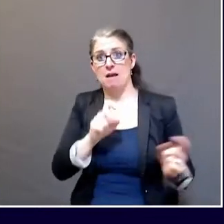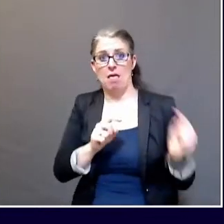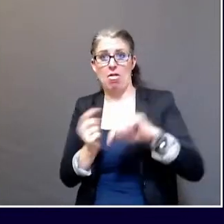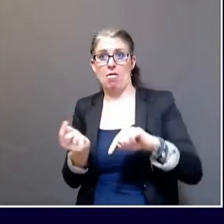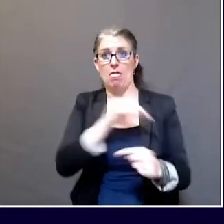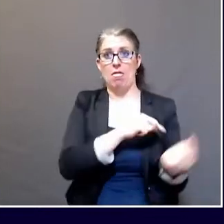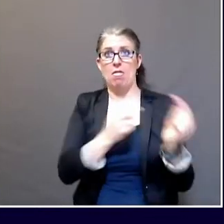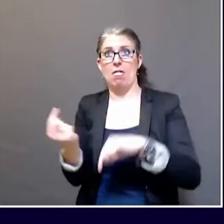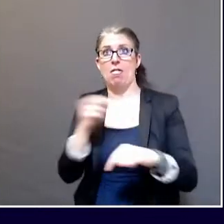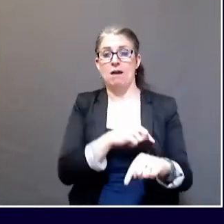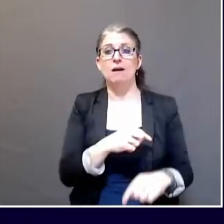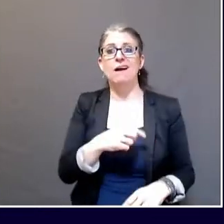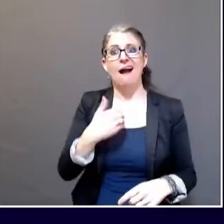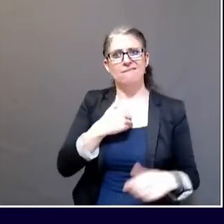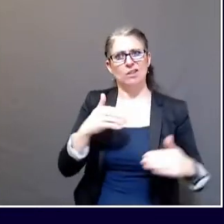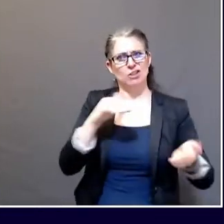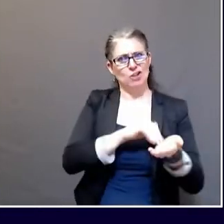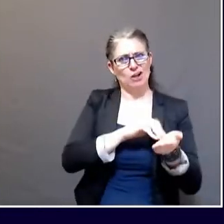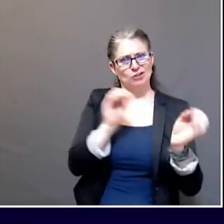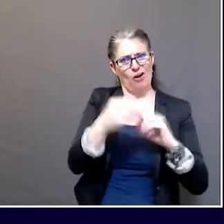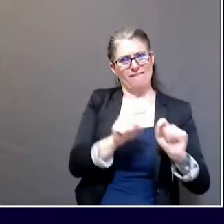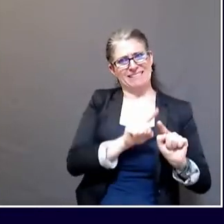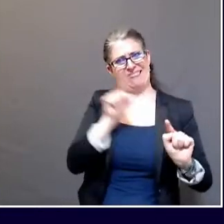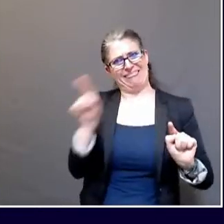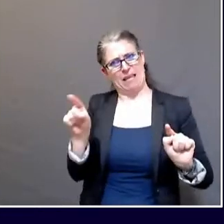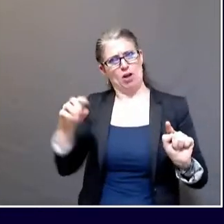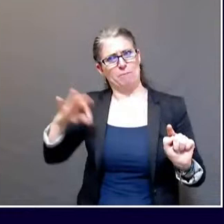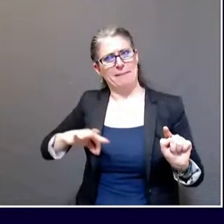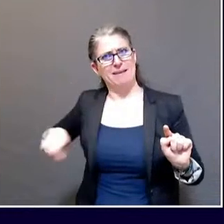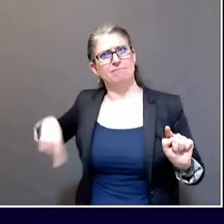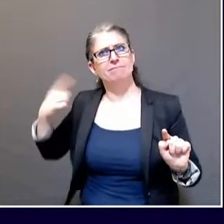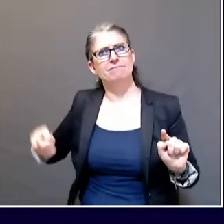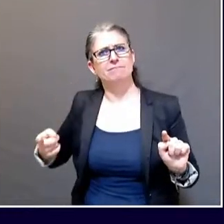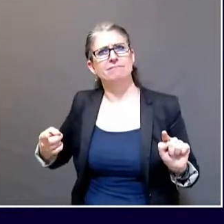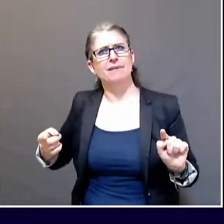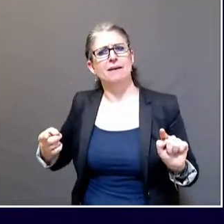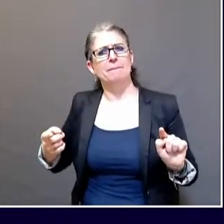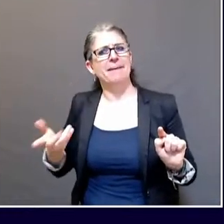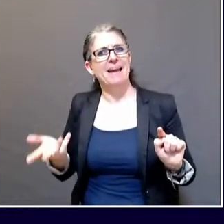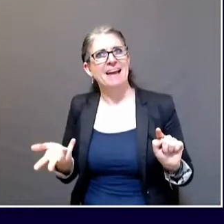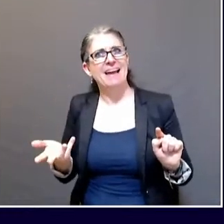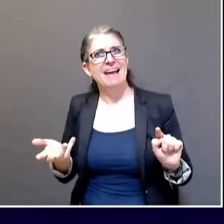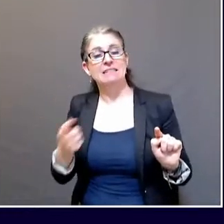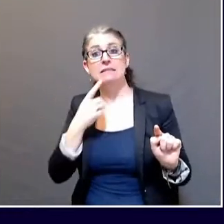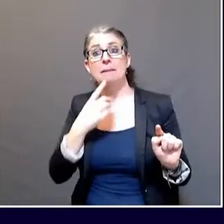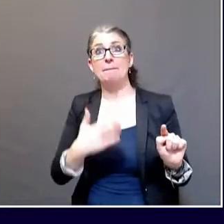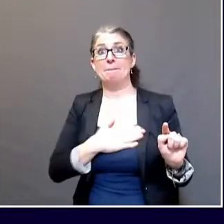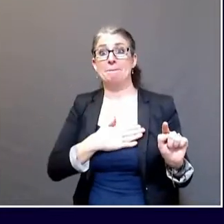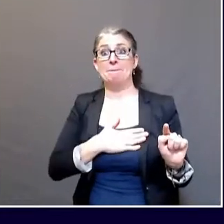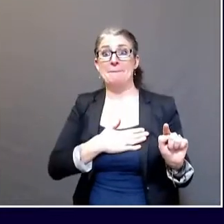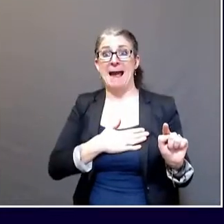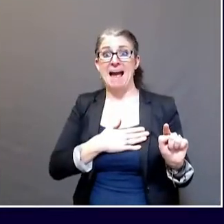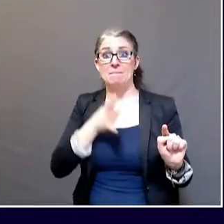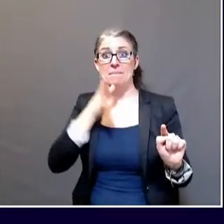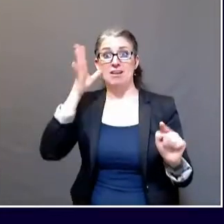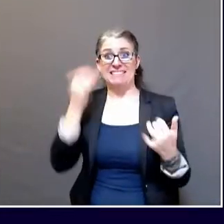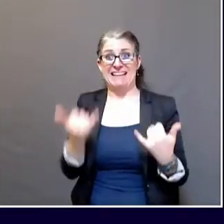my parents both are 85 and live in Kittery, but their doctors are in Portsmouth, New Hampshire. Any suggestions would be helpful.